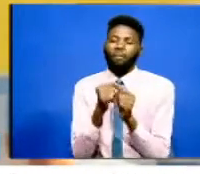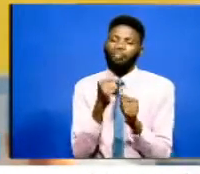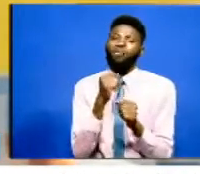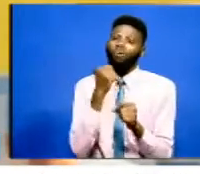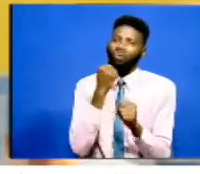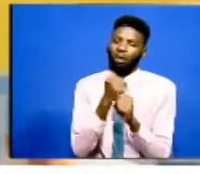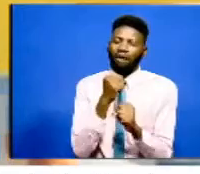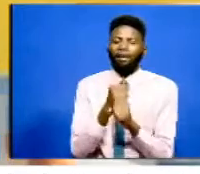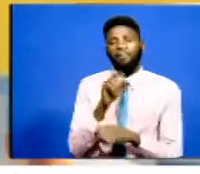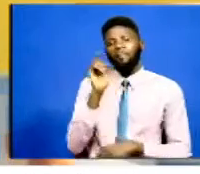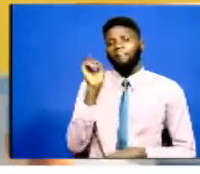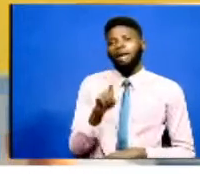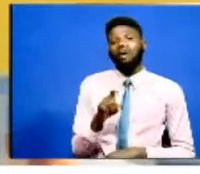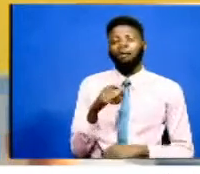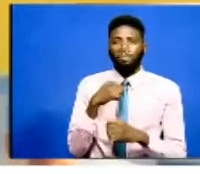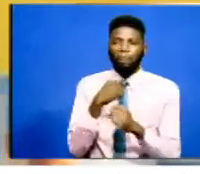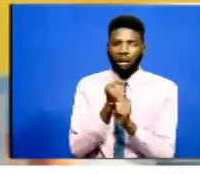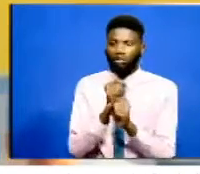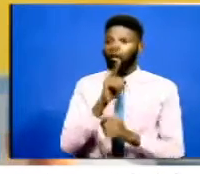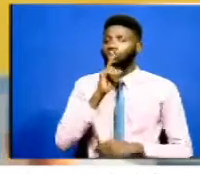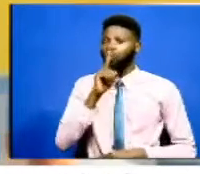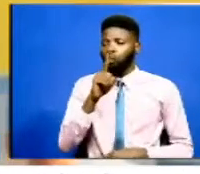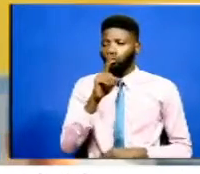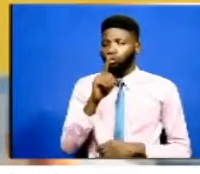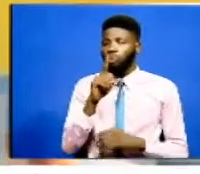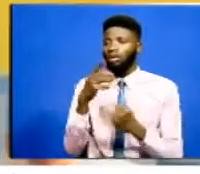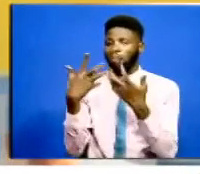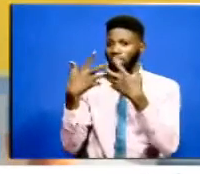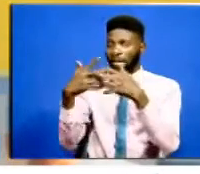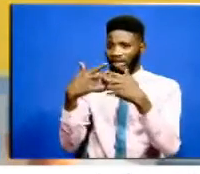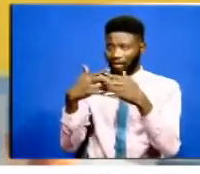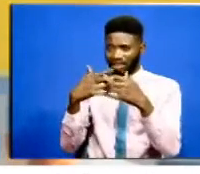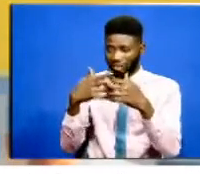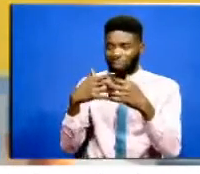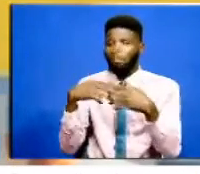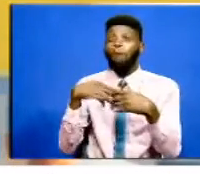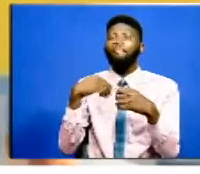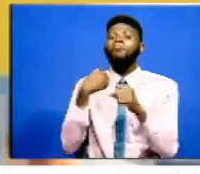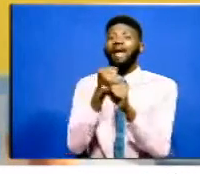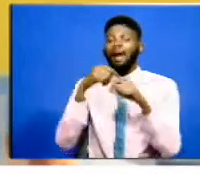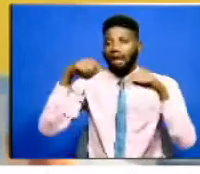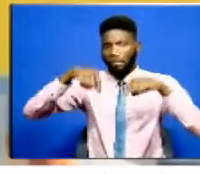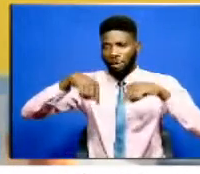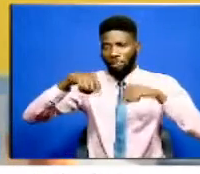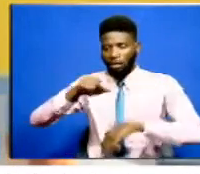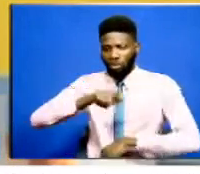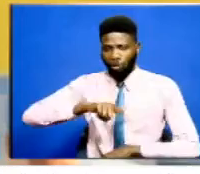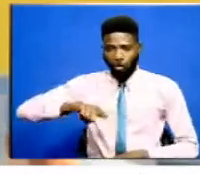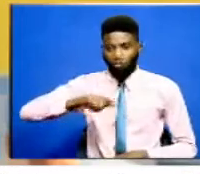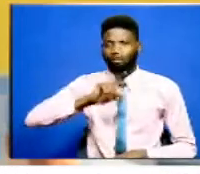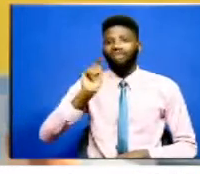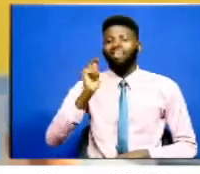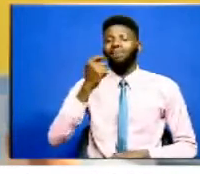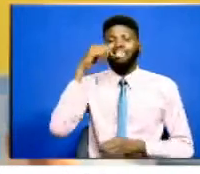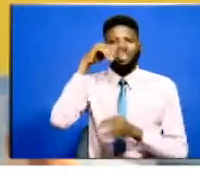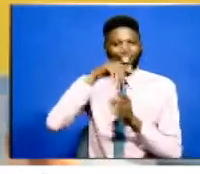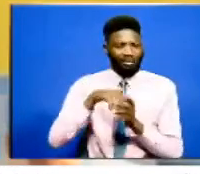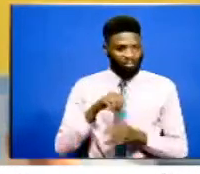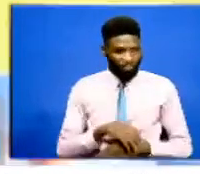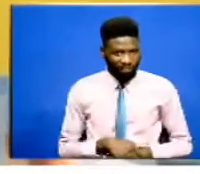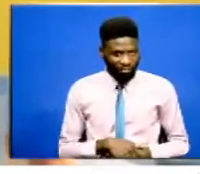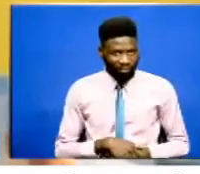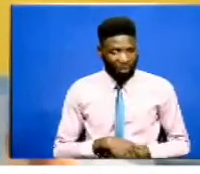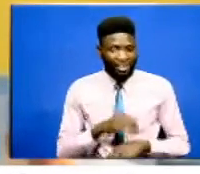to ensure that those commodities are manufactured locally here in Kenya. By promoting